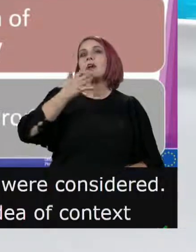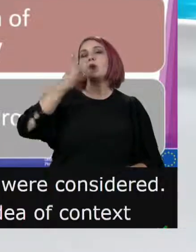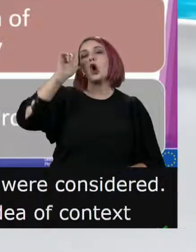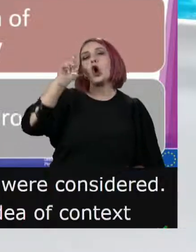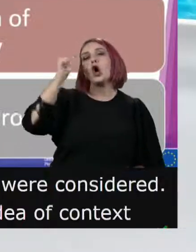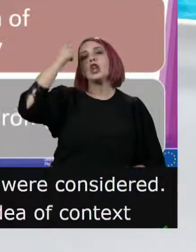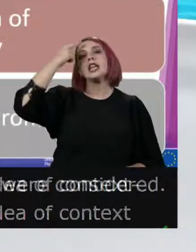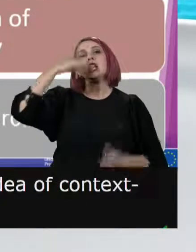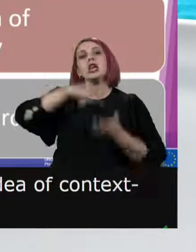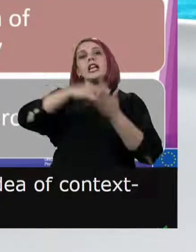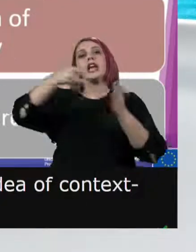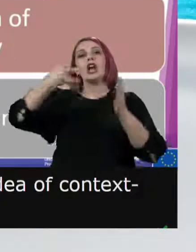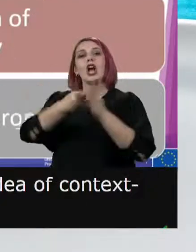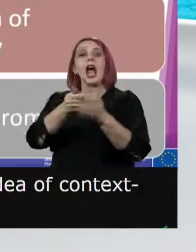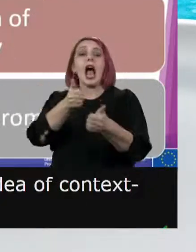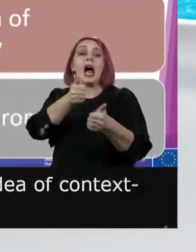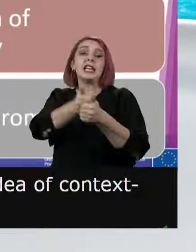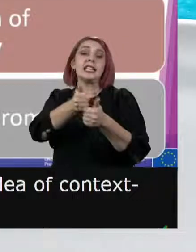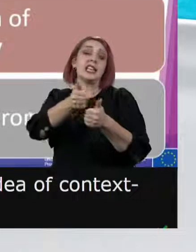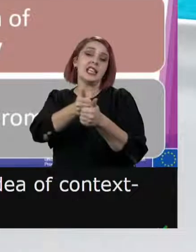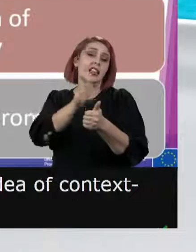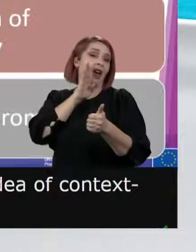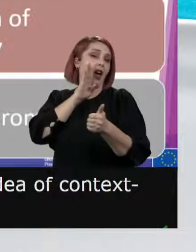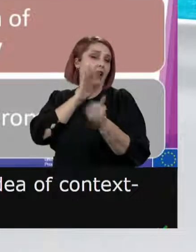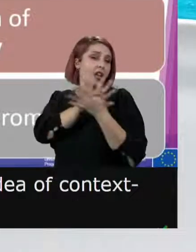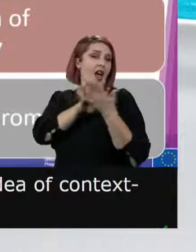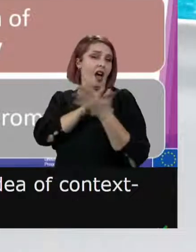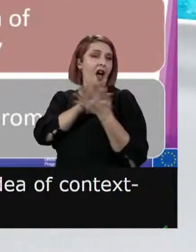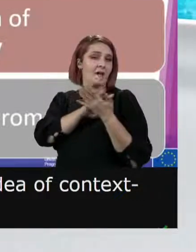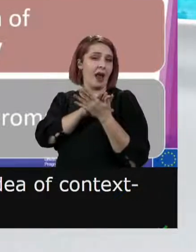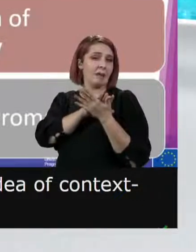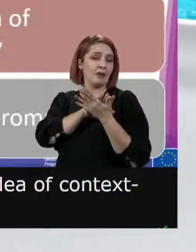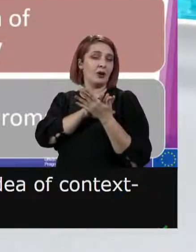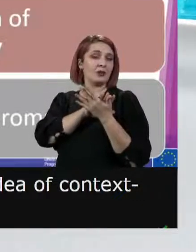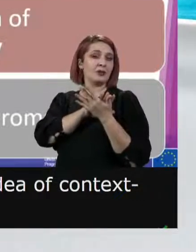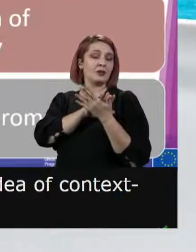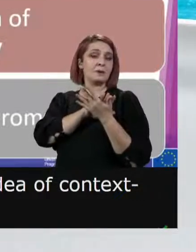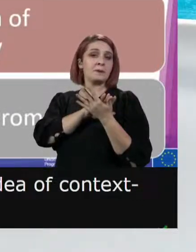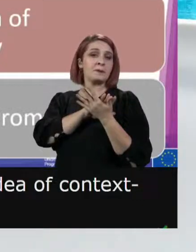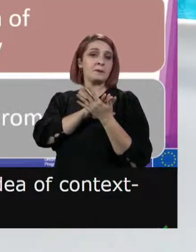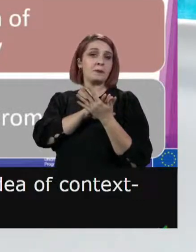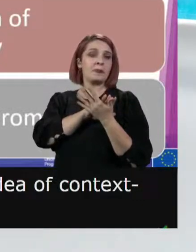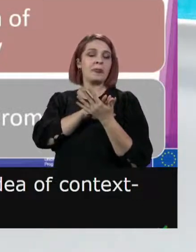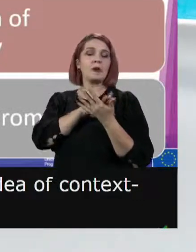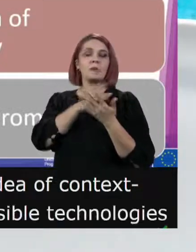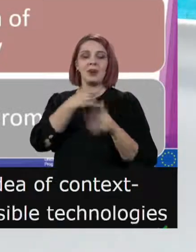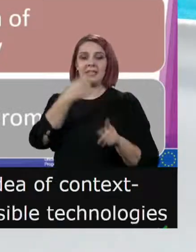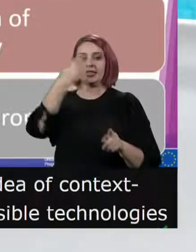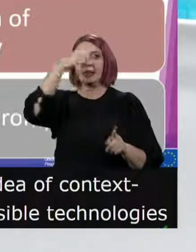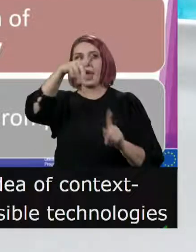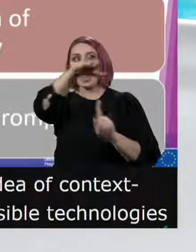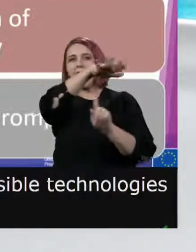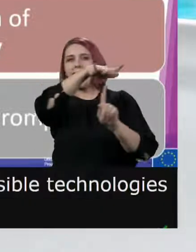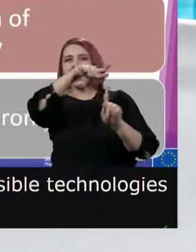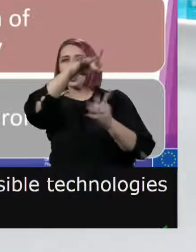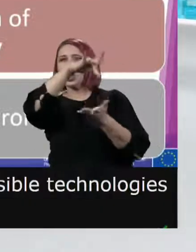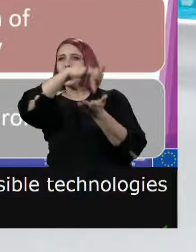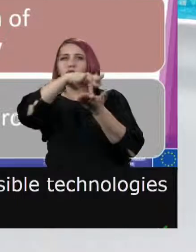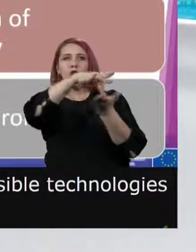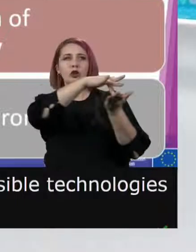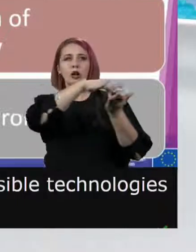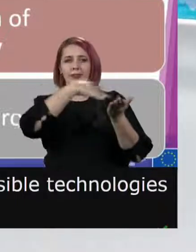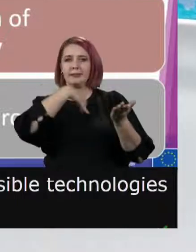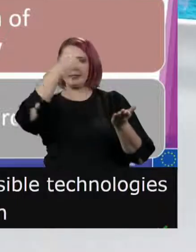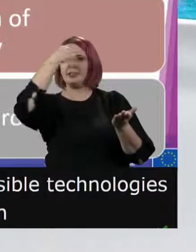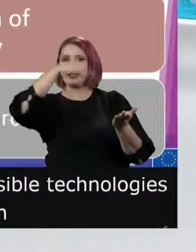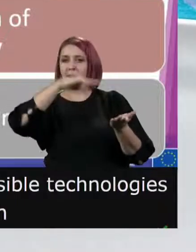technologies and our accessible technologies are aware of the setting and the environment within which we are, and adapt and